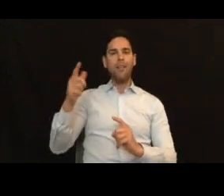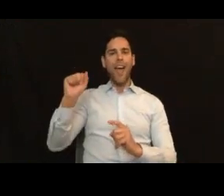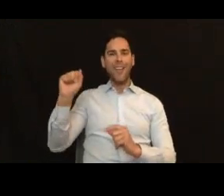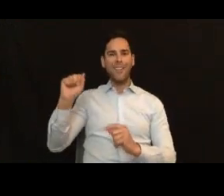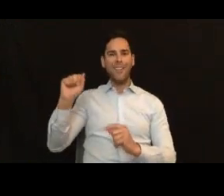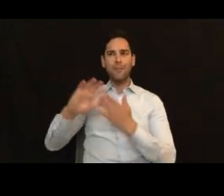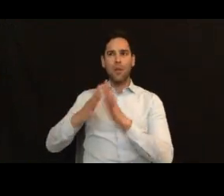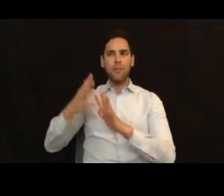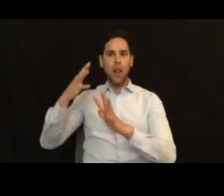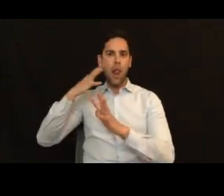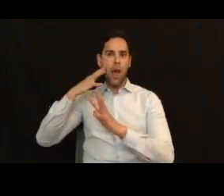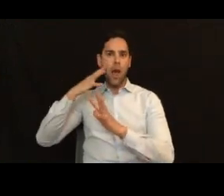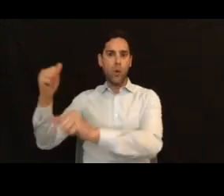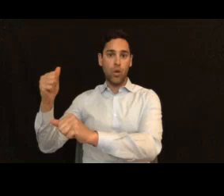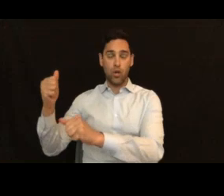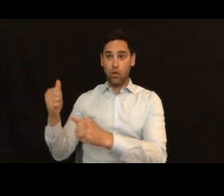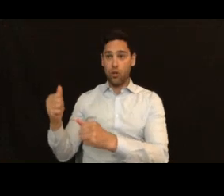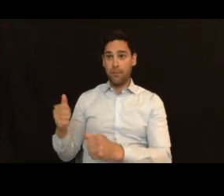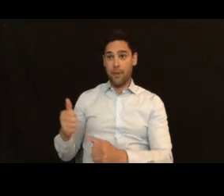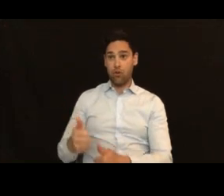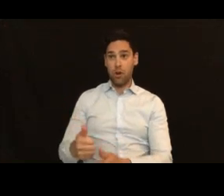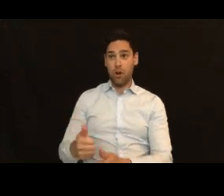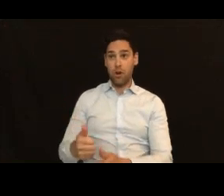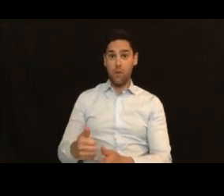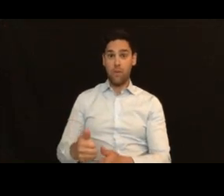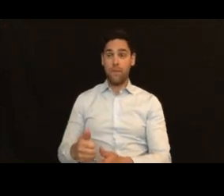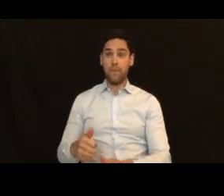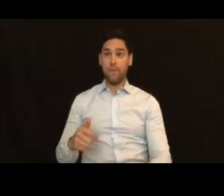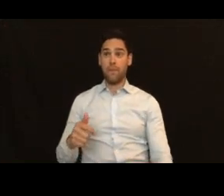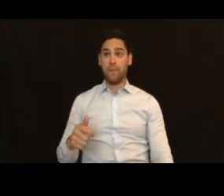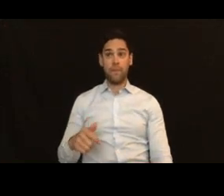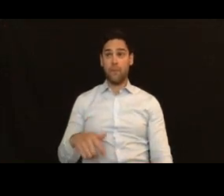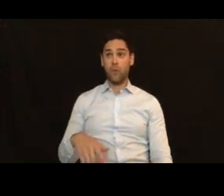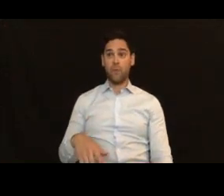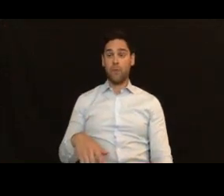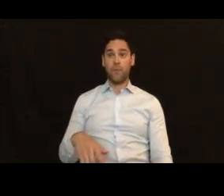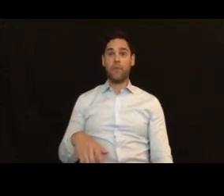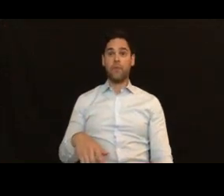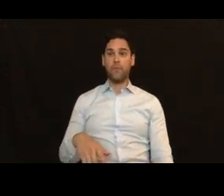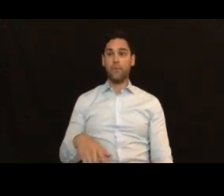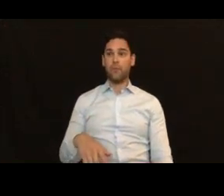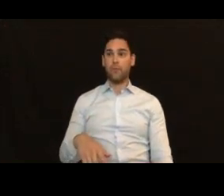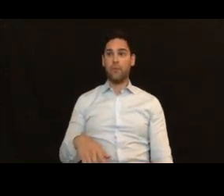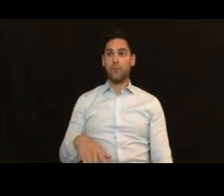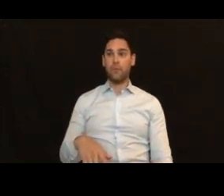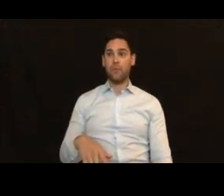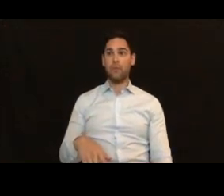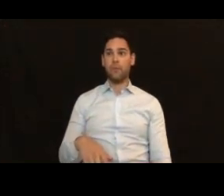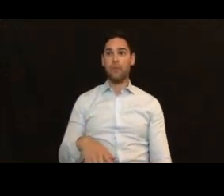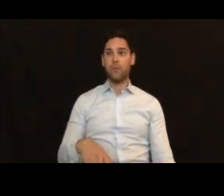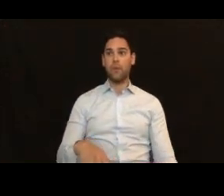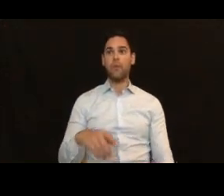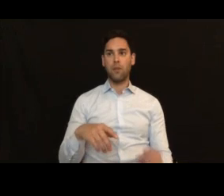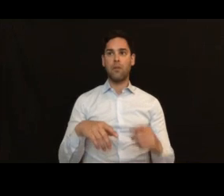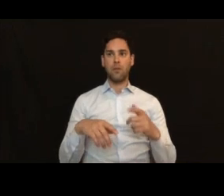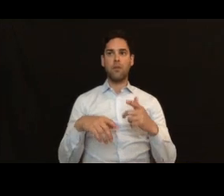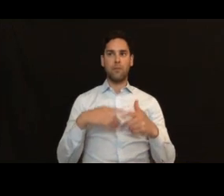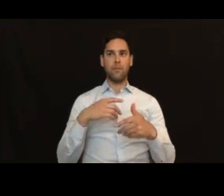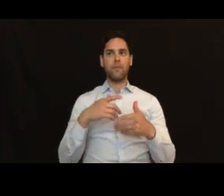What they're doing is kind of acoustically underscoring that fronted S that is indexing that femininity and queerness for